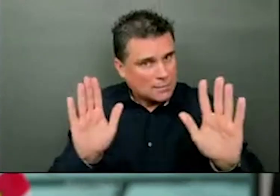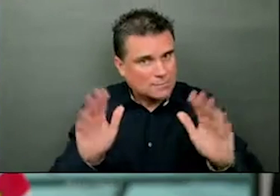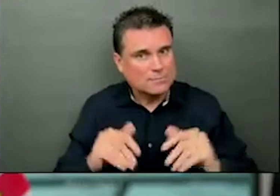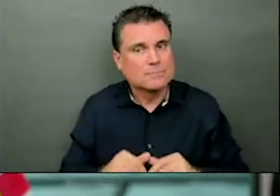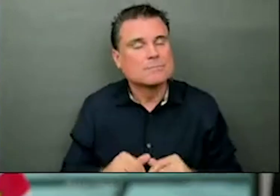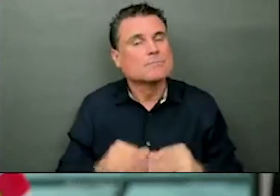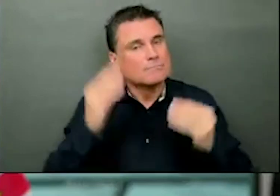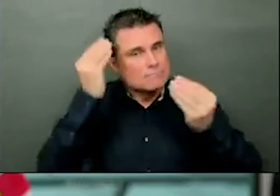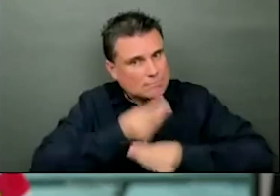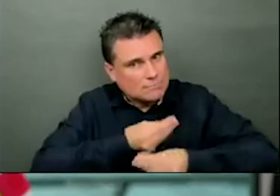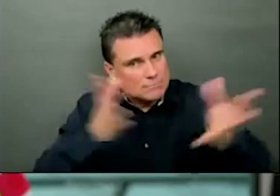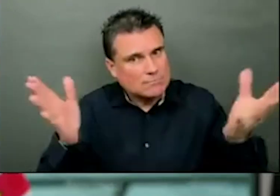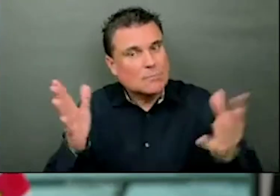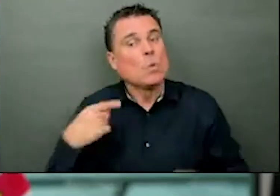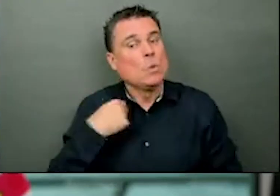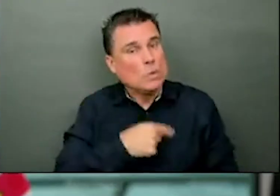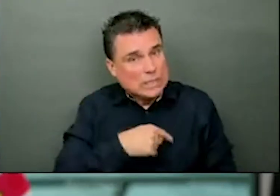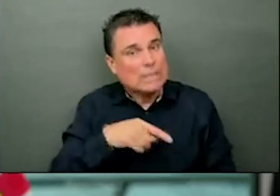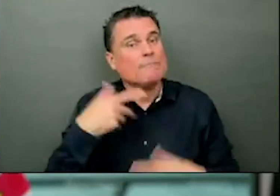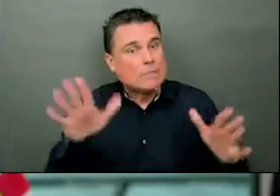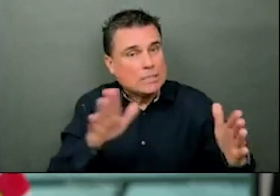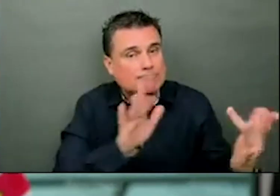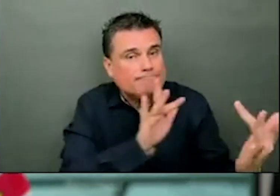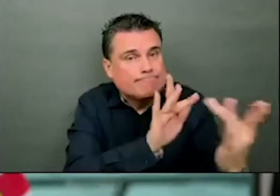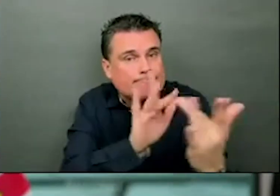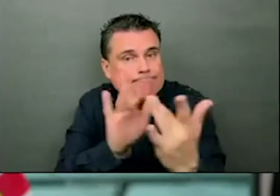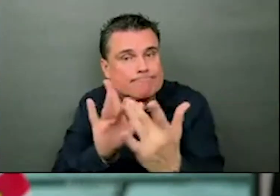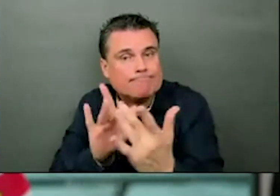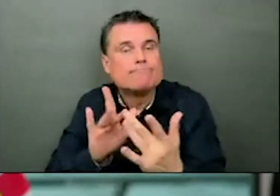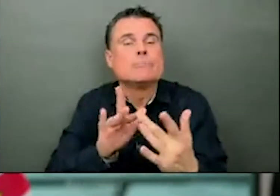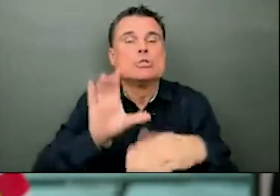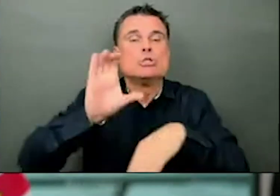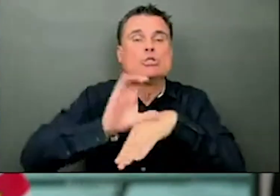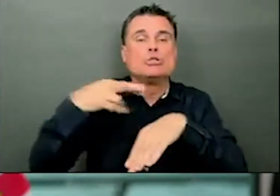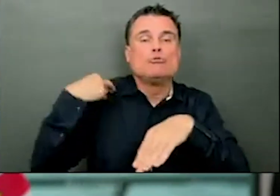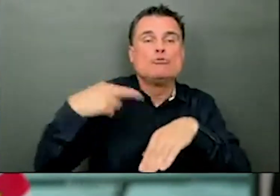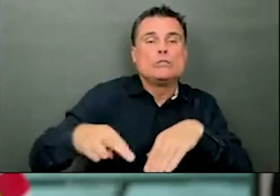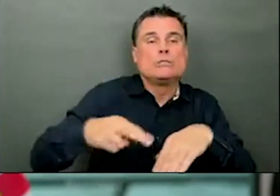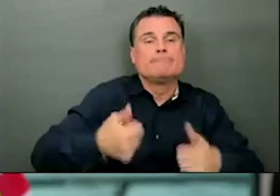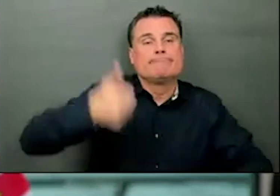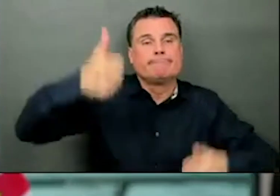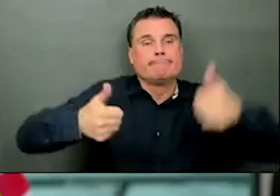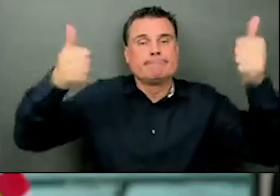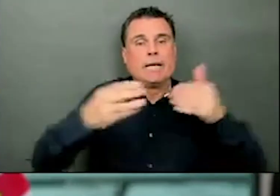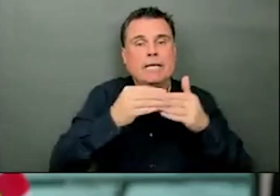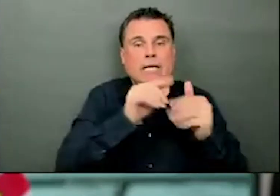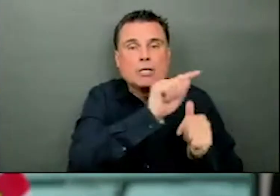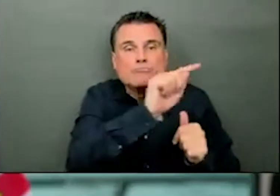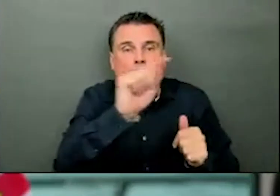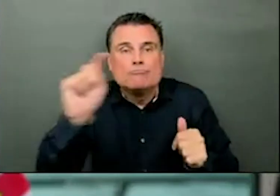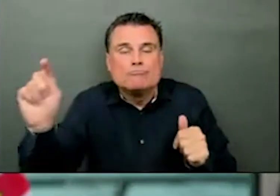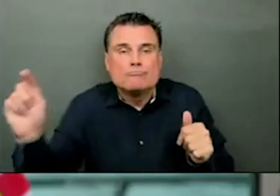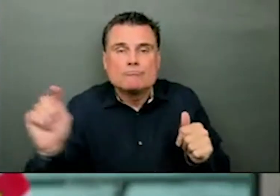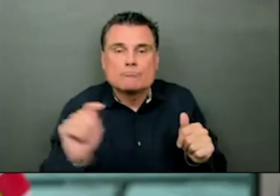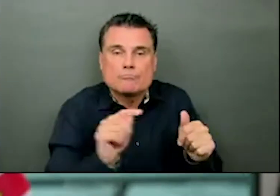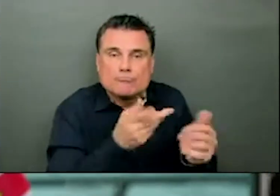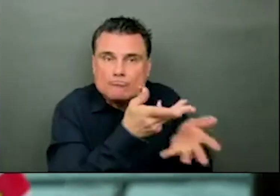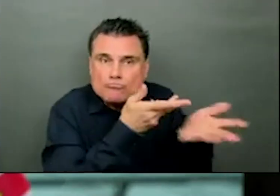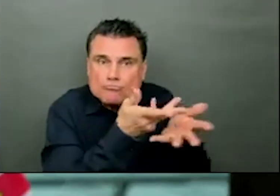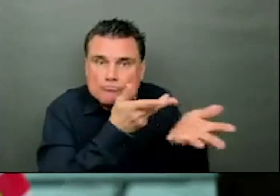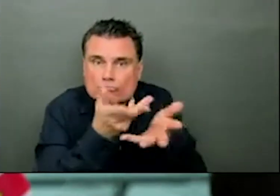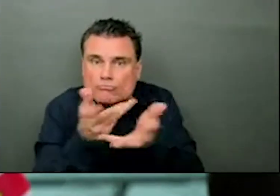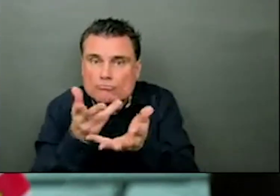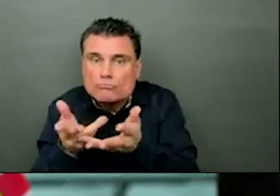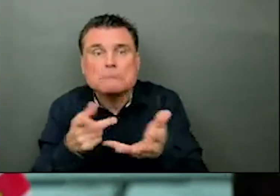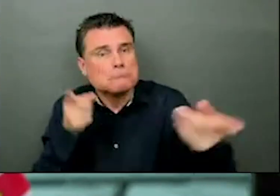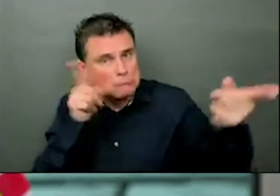that into account. And we were able to allow and to have active in-person services through most of the